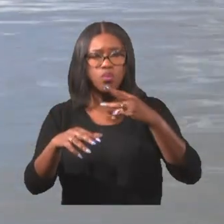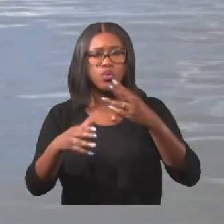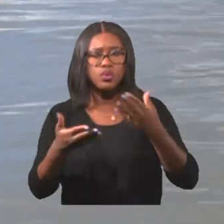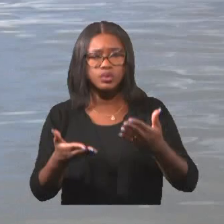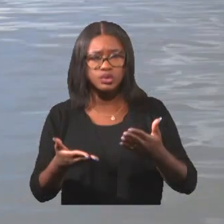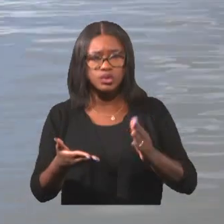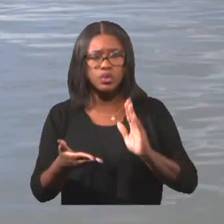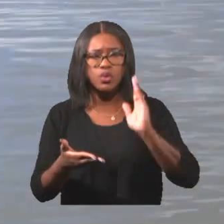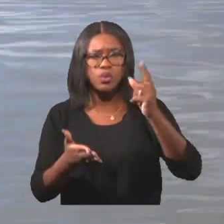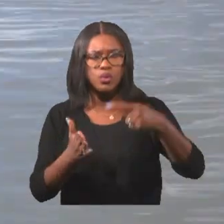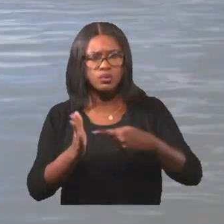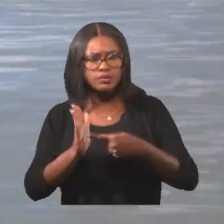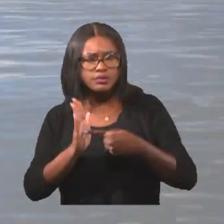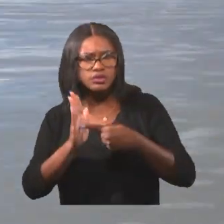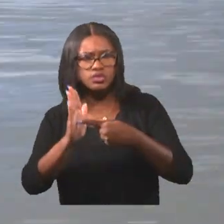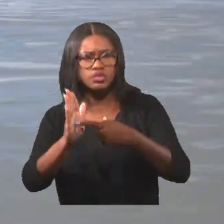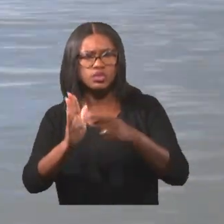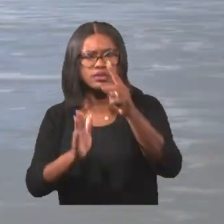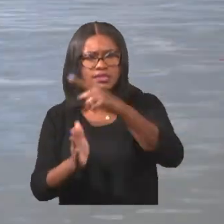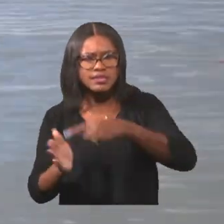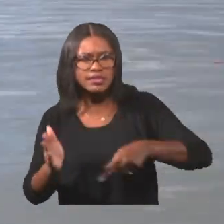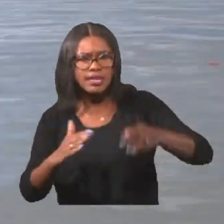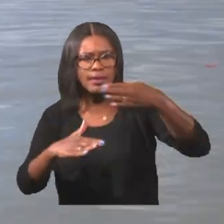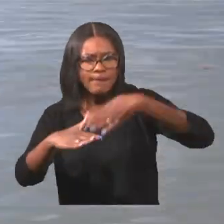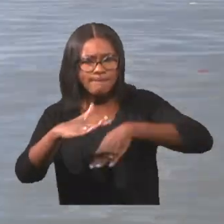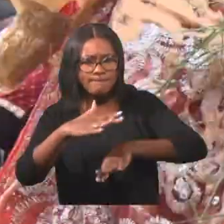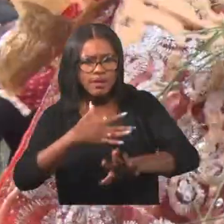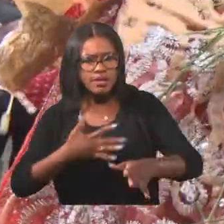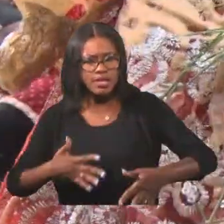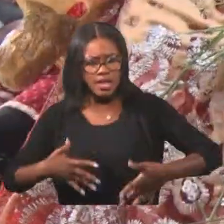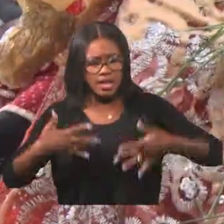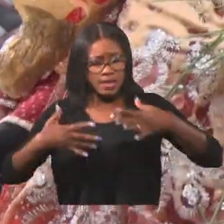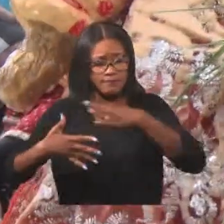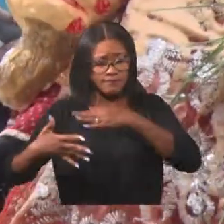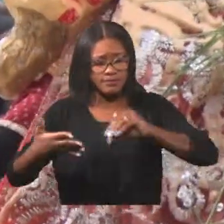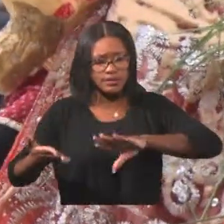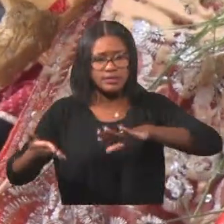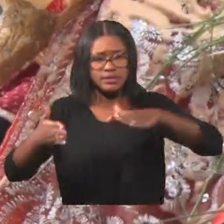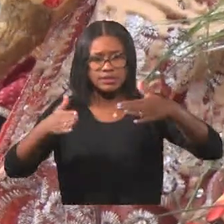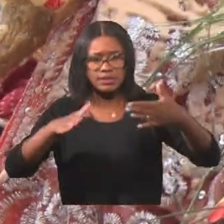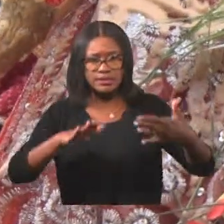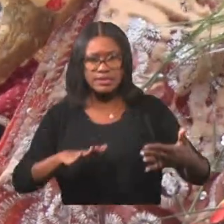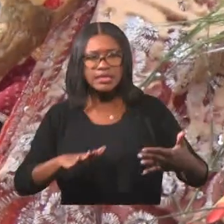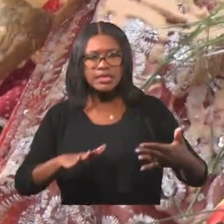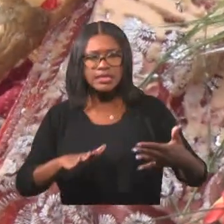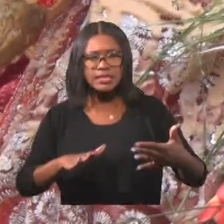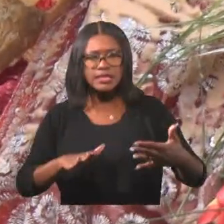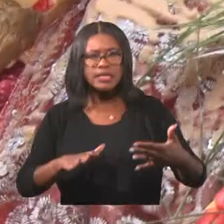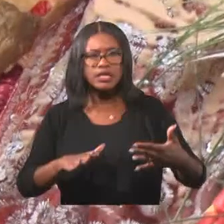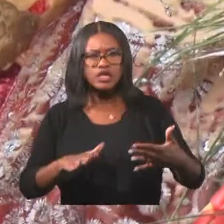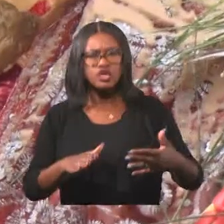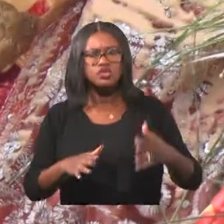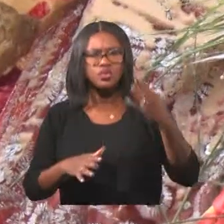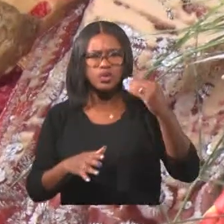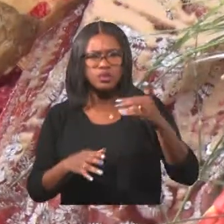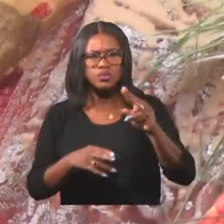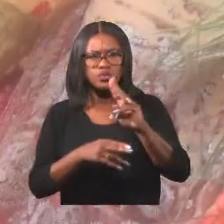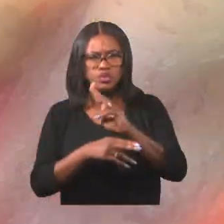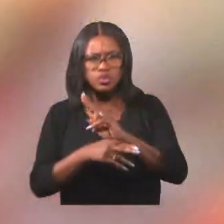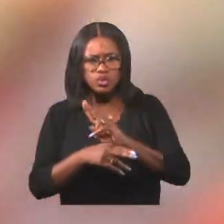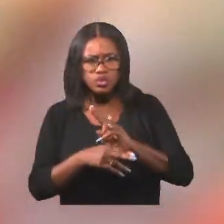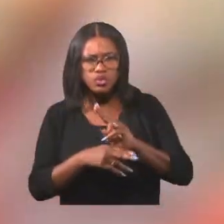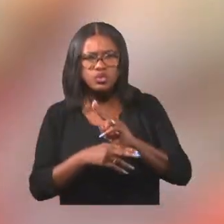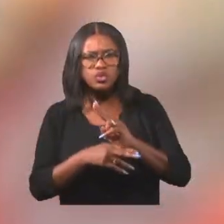said to symbolize the cycle of birth, life and death. This is where the selection of materials to make the murtis come